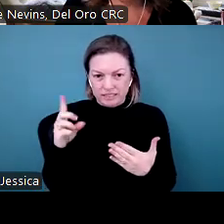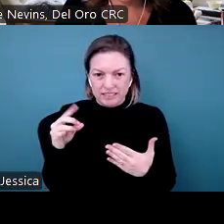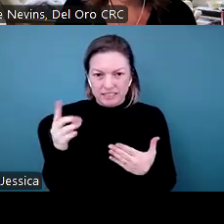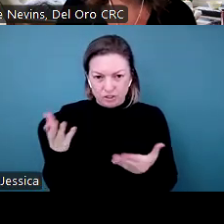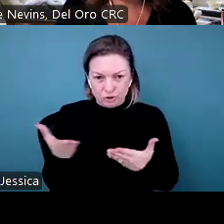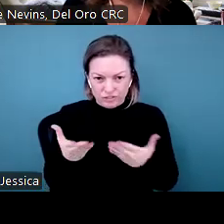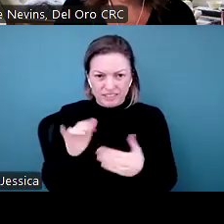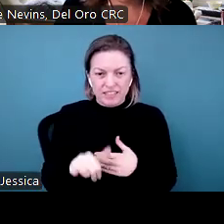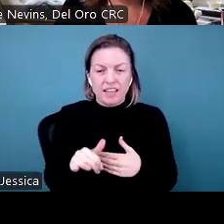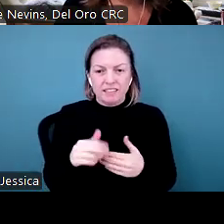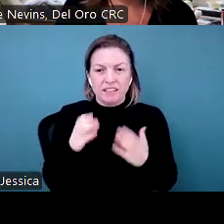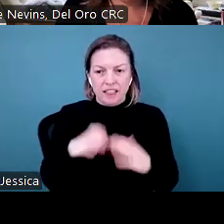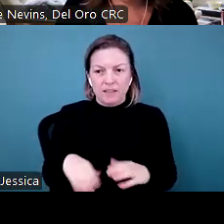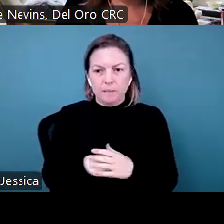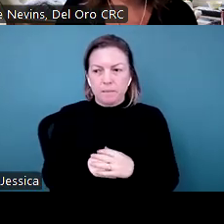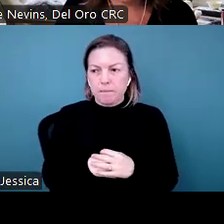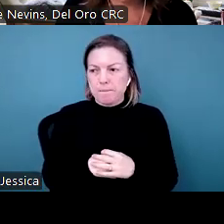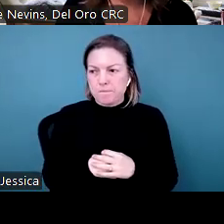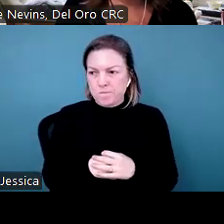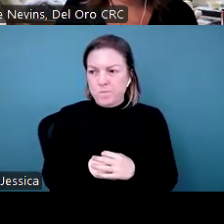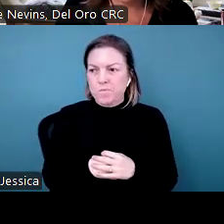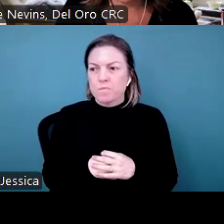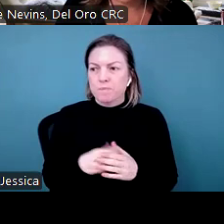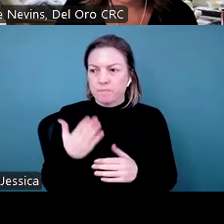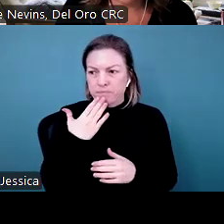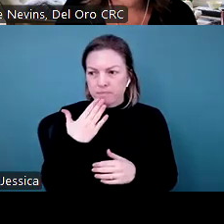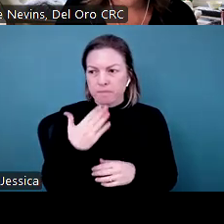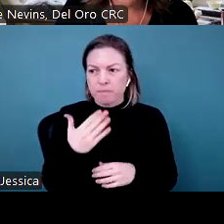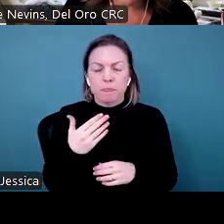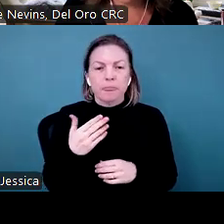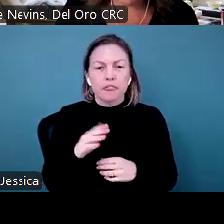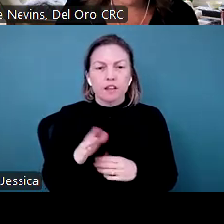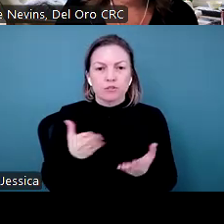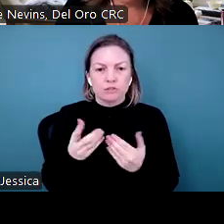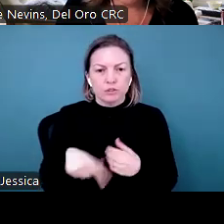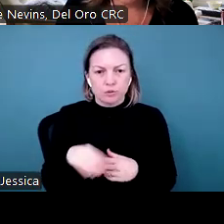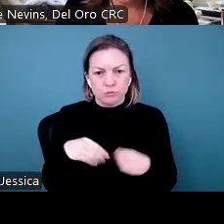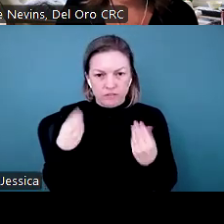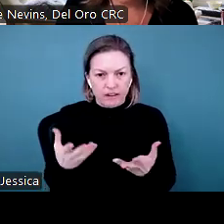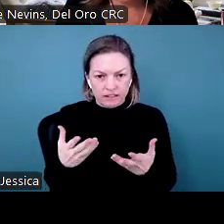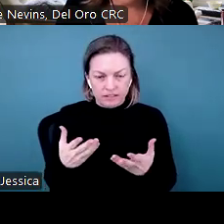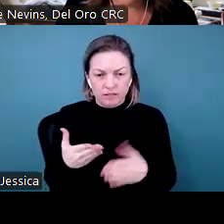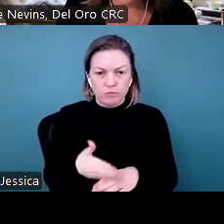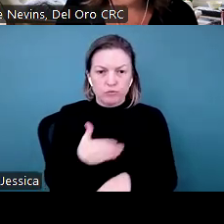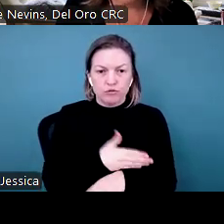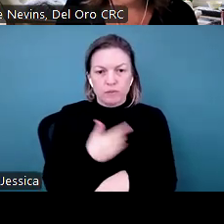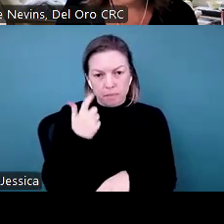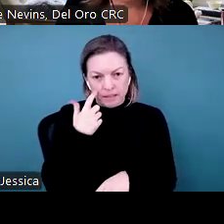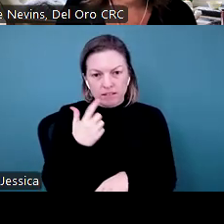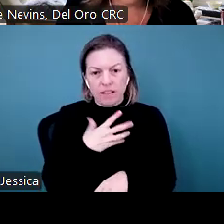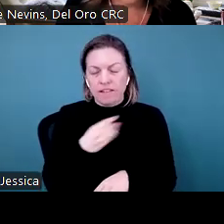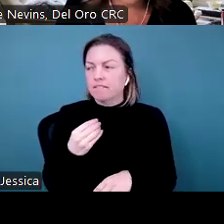this client. Thank you so much for the services you provide. They have improved my mental and physical